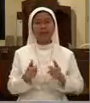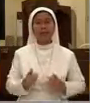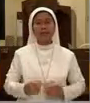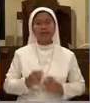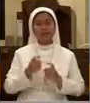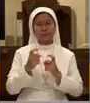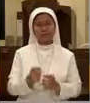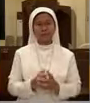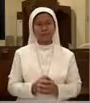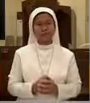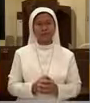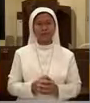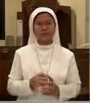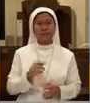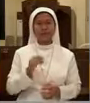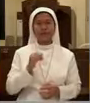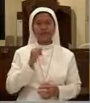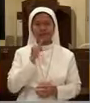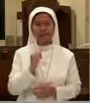Is he a gift to us?